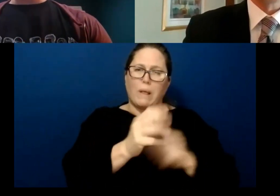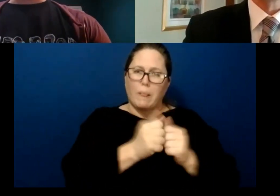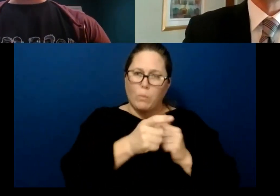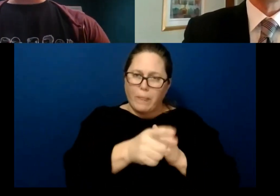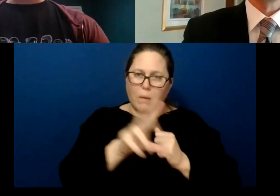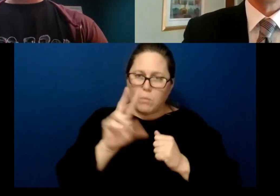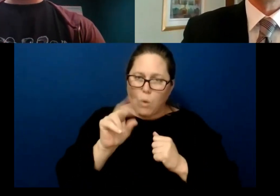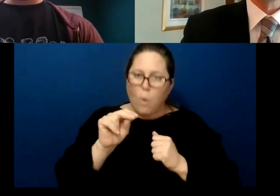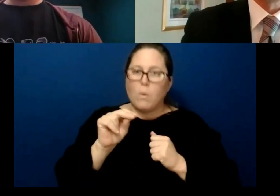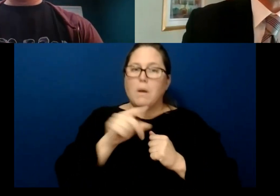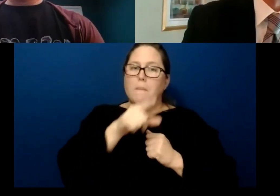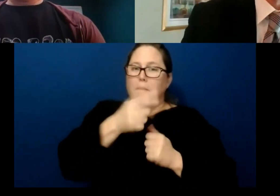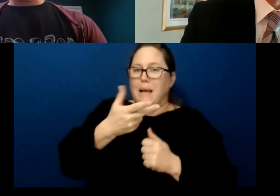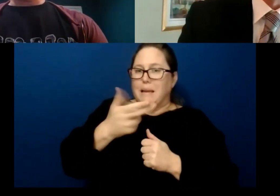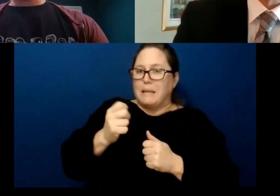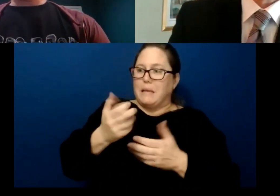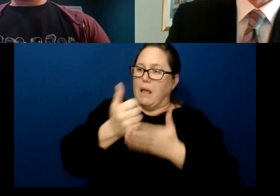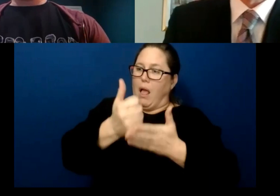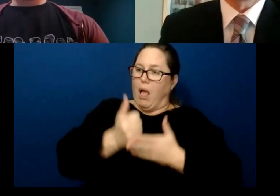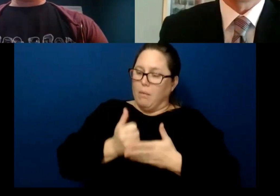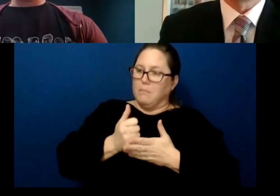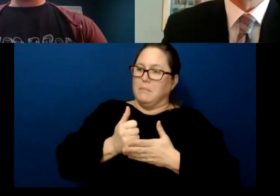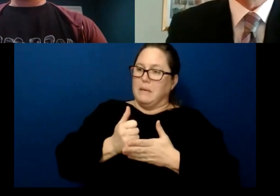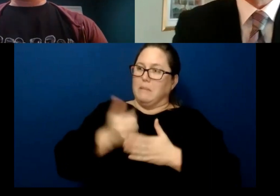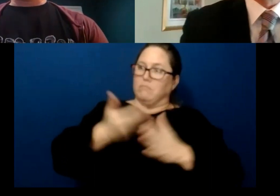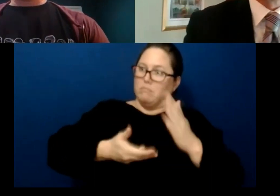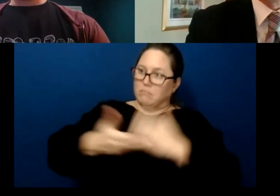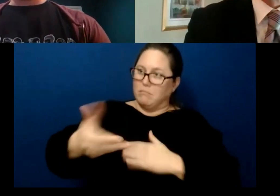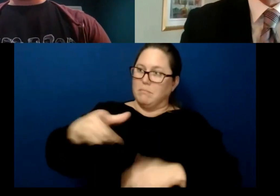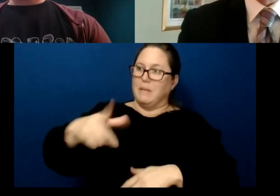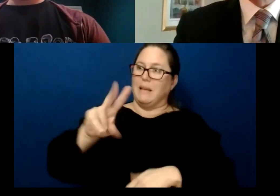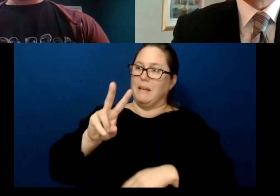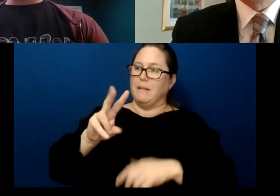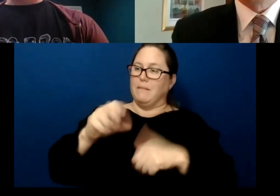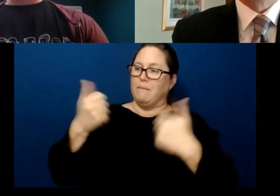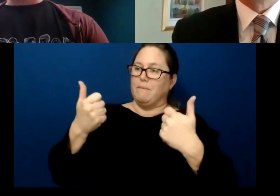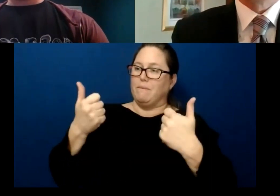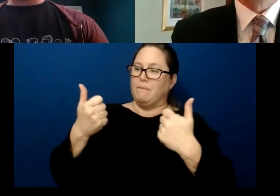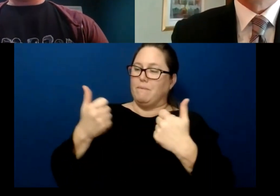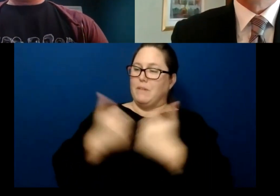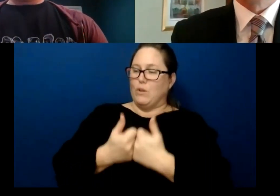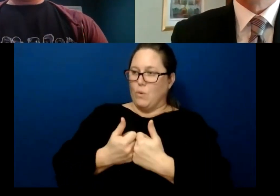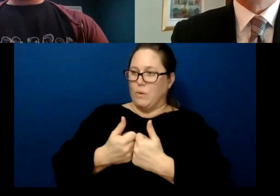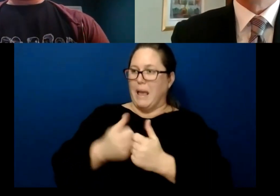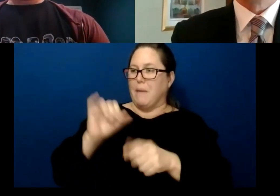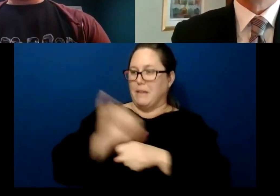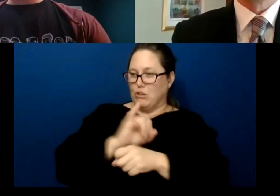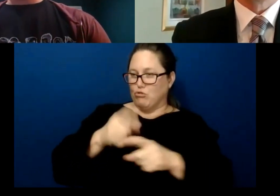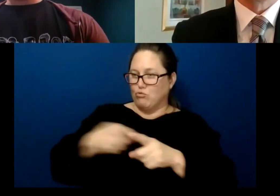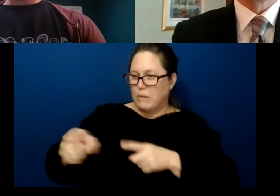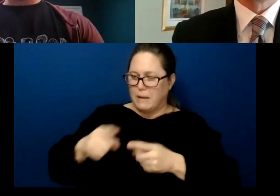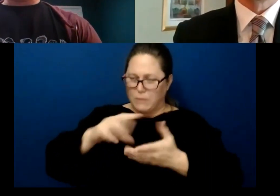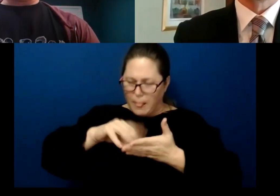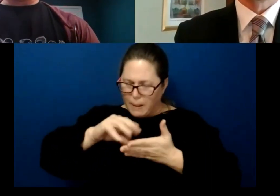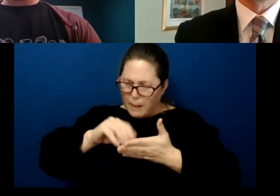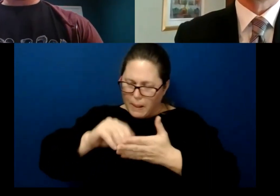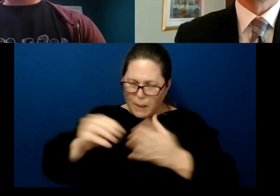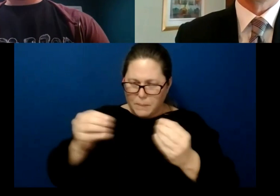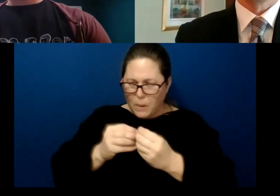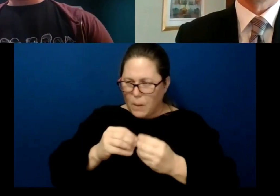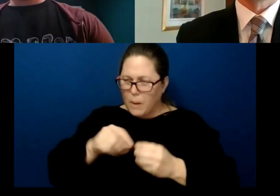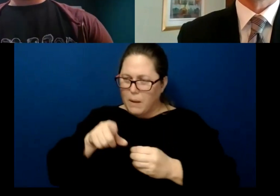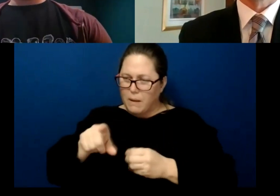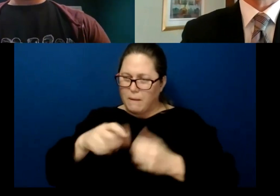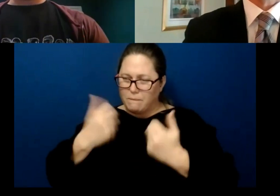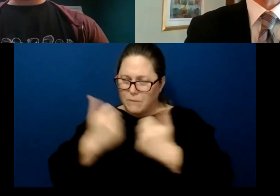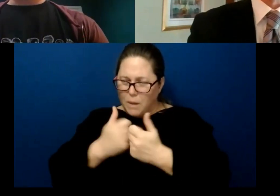a video game research team. And from there, I was able to learn more about the industry, learn more about how video games are made and how